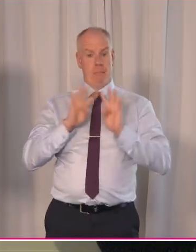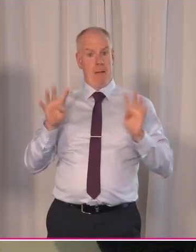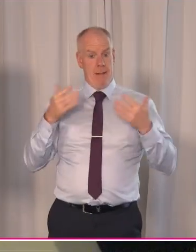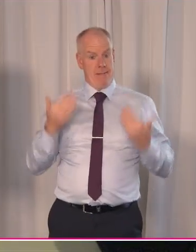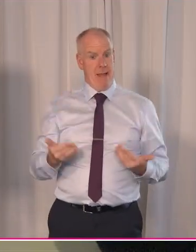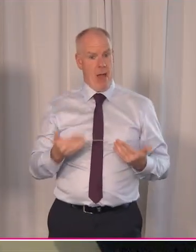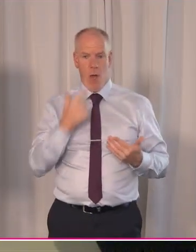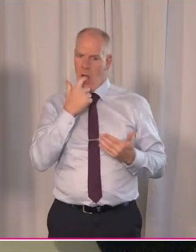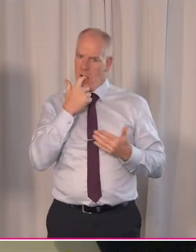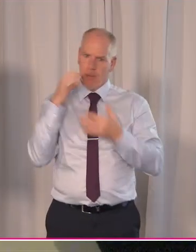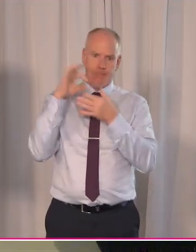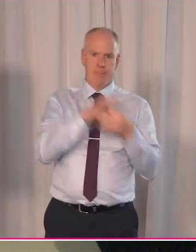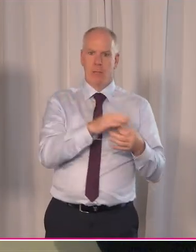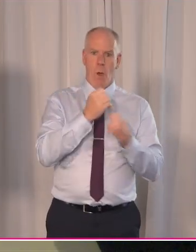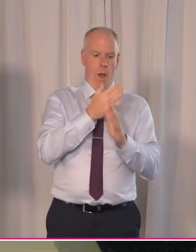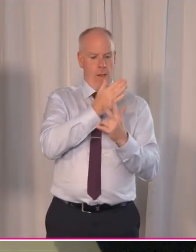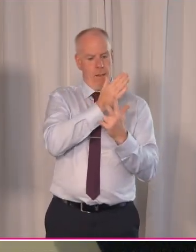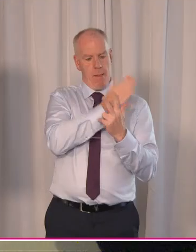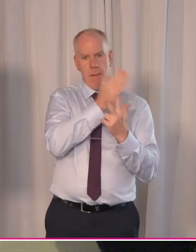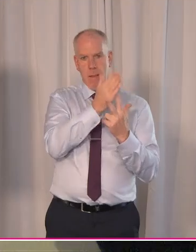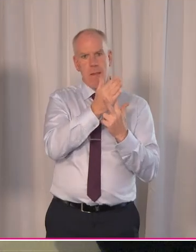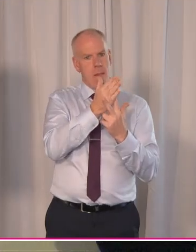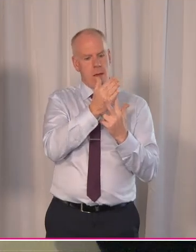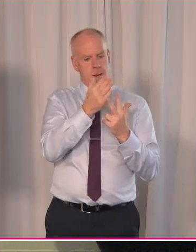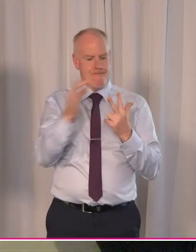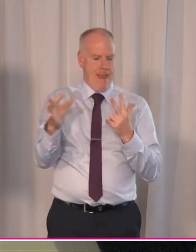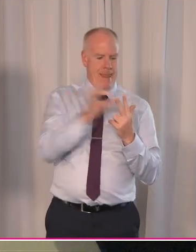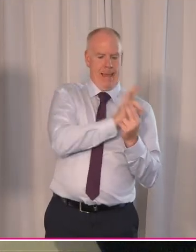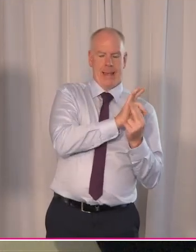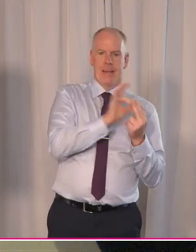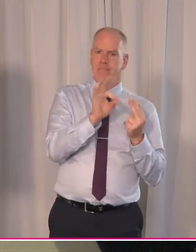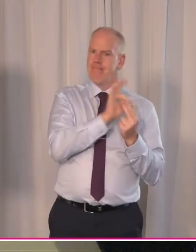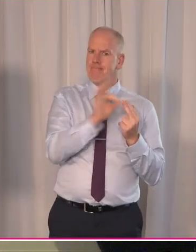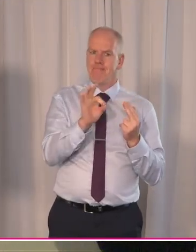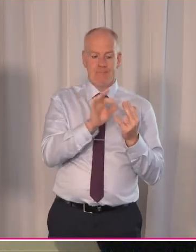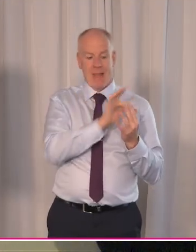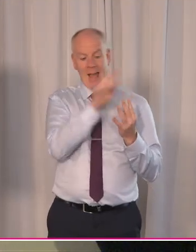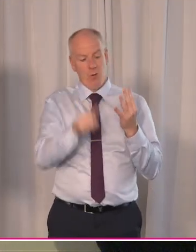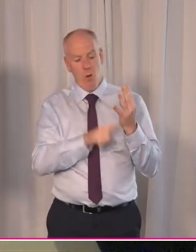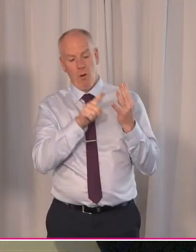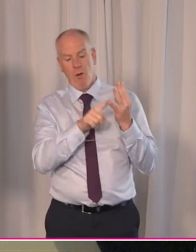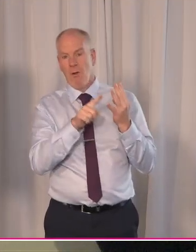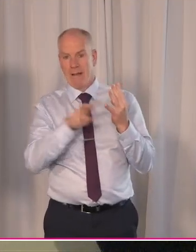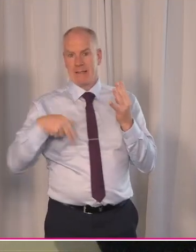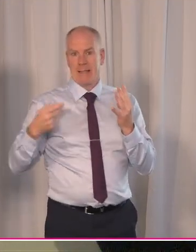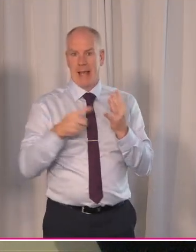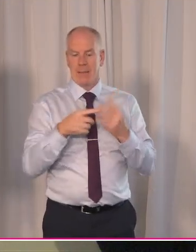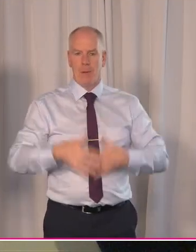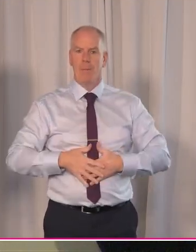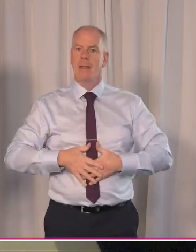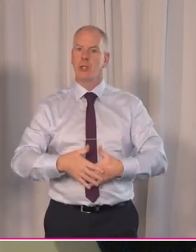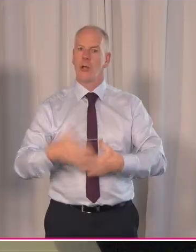fundamental to all the sessions that have come before and the session after this in relation to maternity